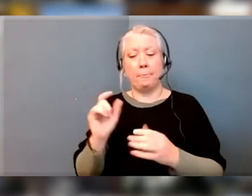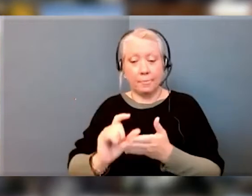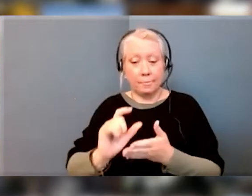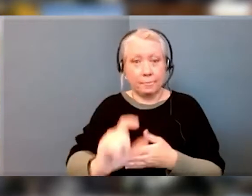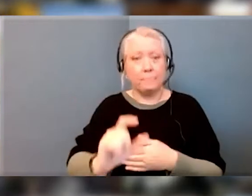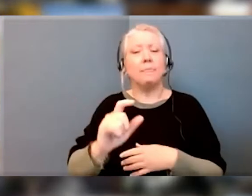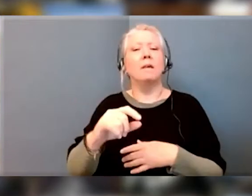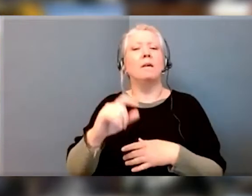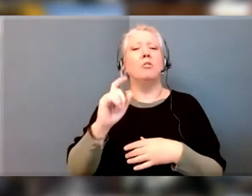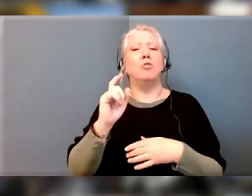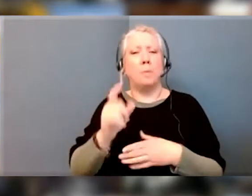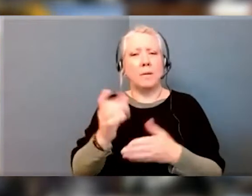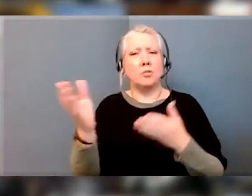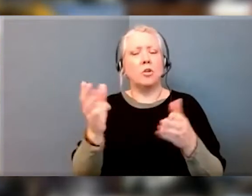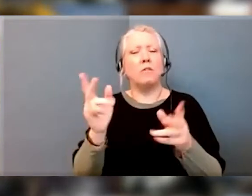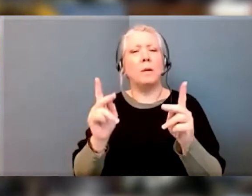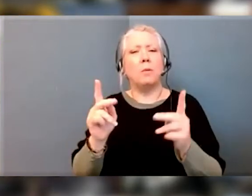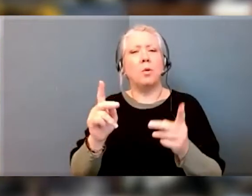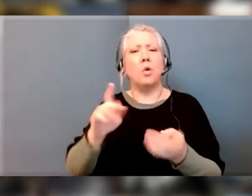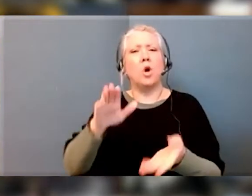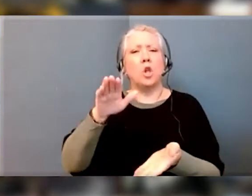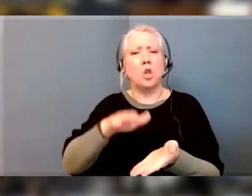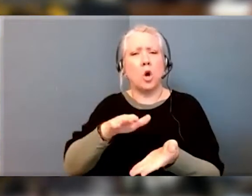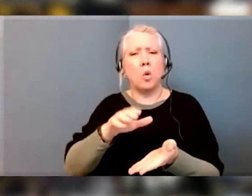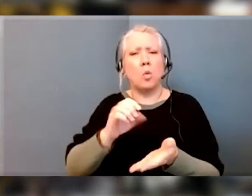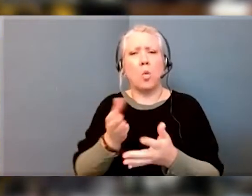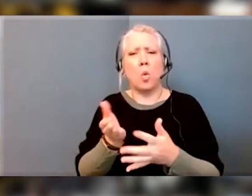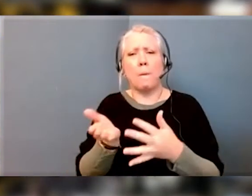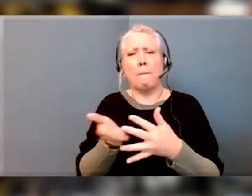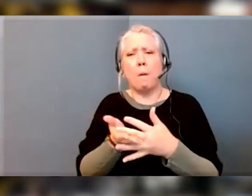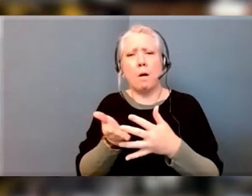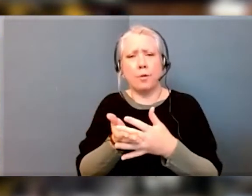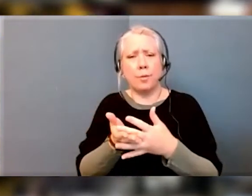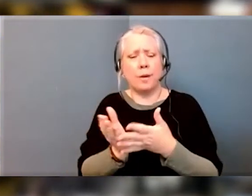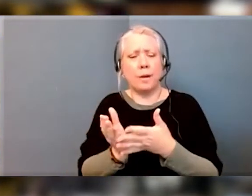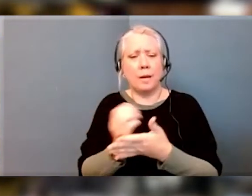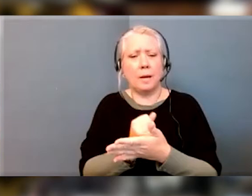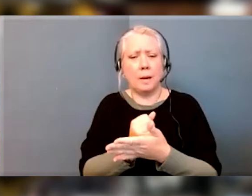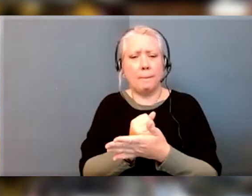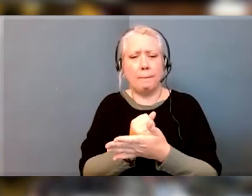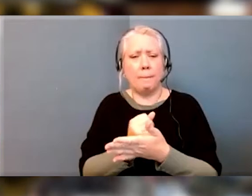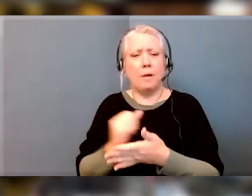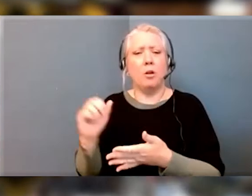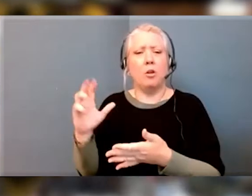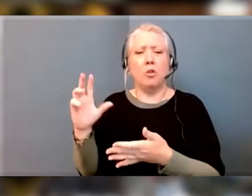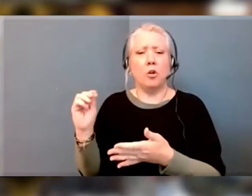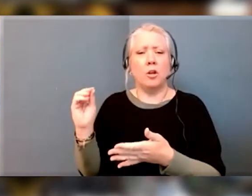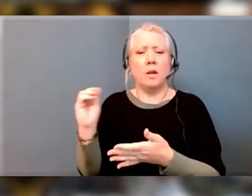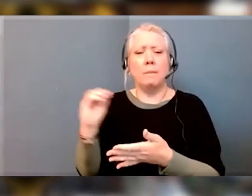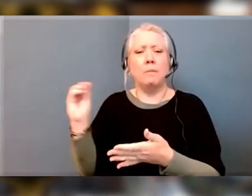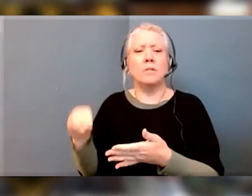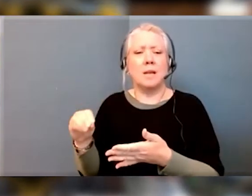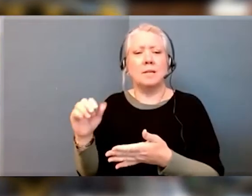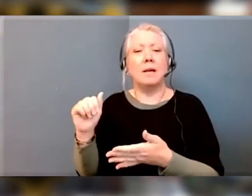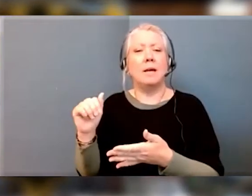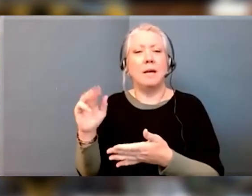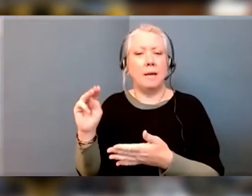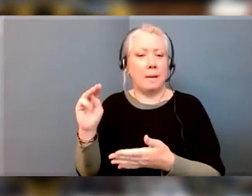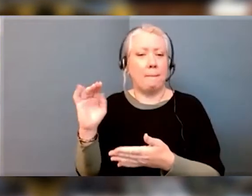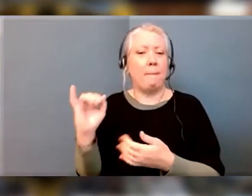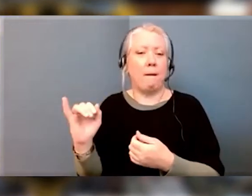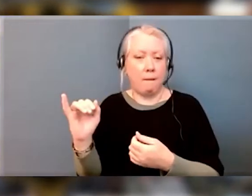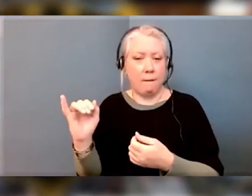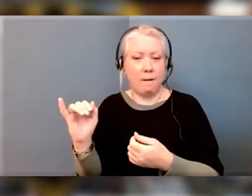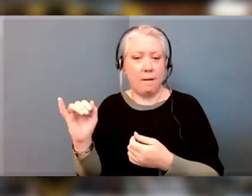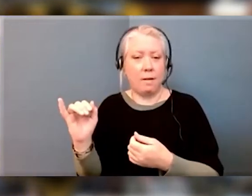moderate incomes. For us, this means households with a 30 to 80% area median income, or AMI. You can certainly